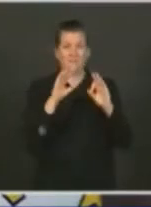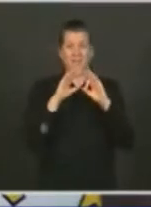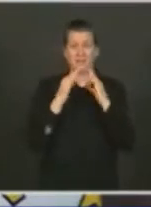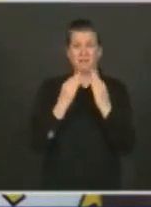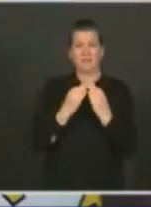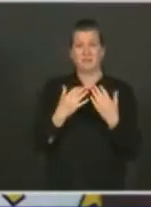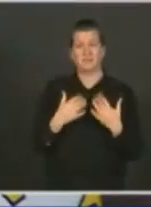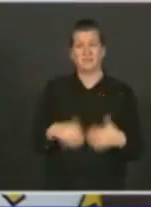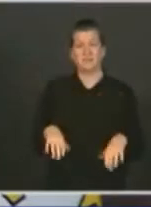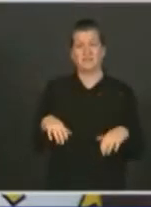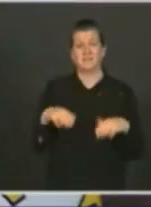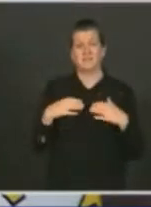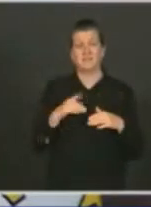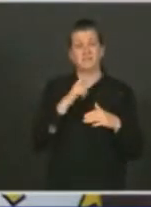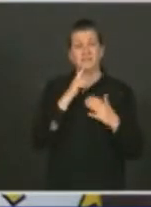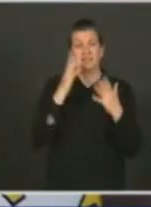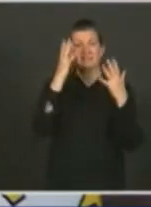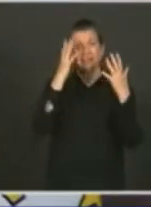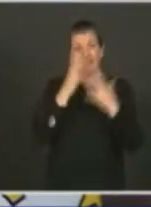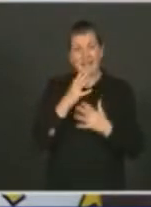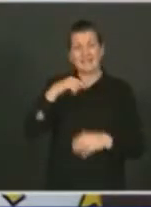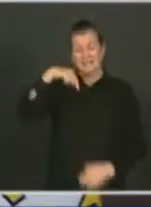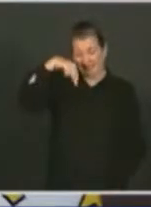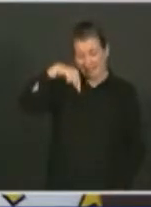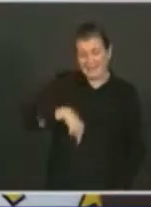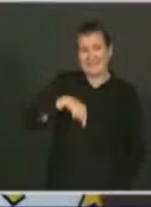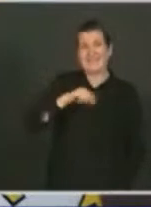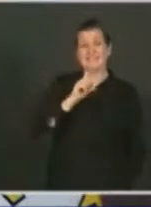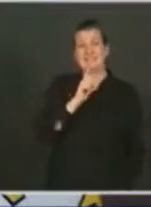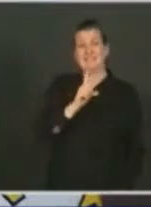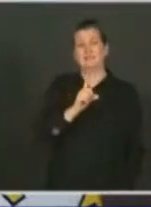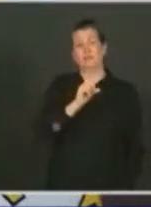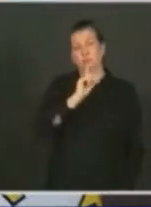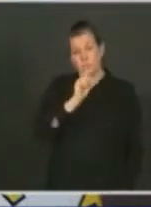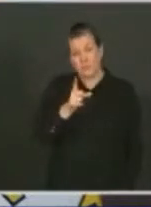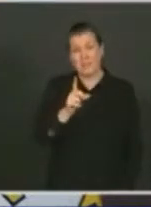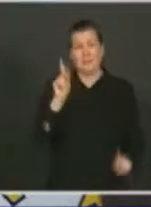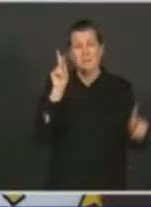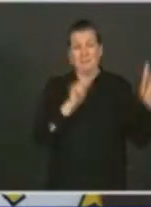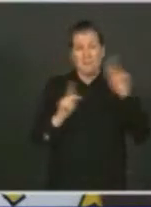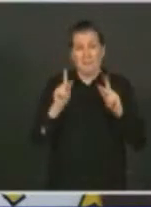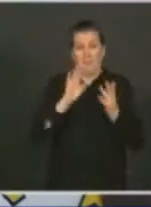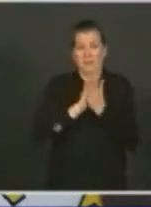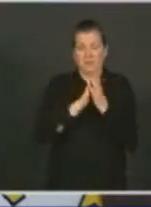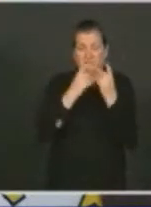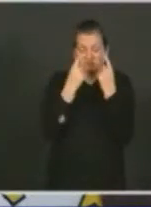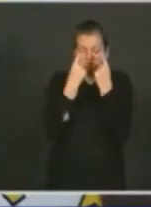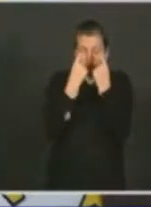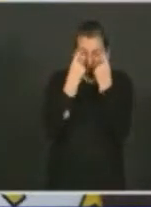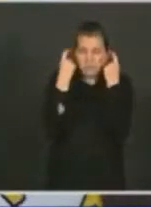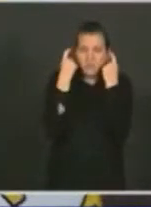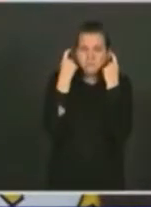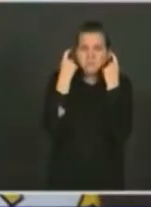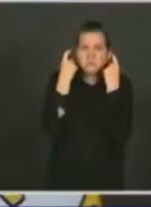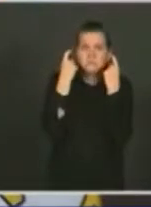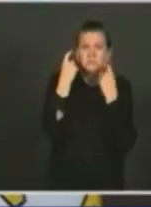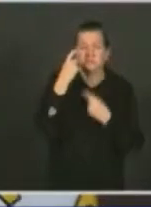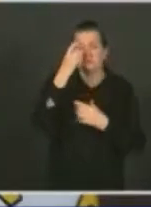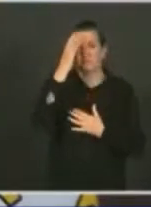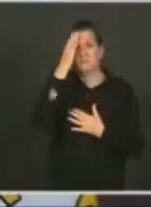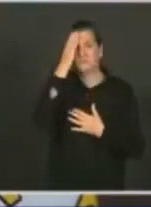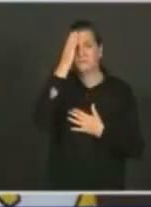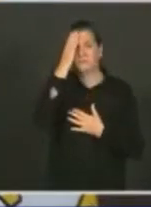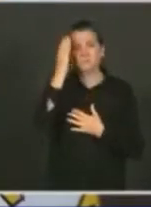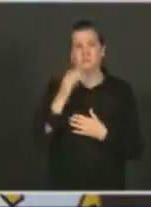This is real. It is real because people are affected by this. It is real because there are those who don't get to go home from the hospital. It is